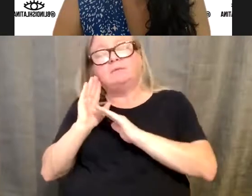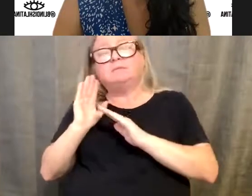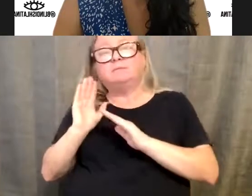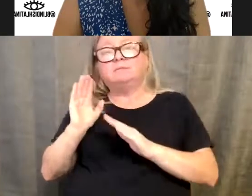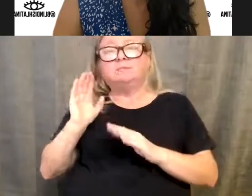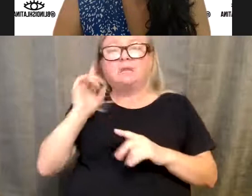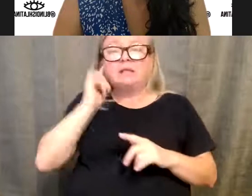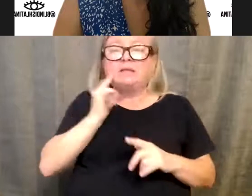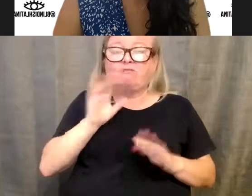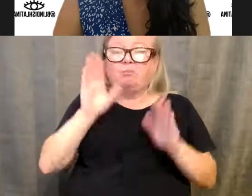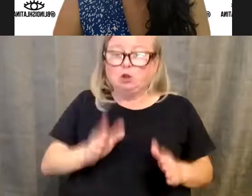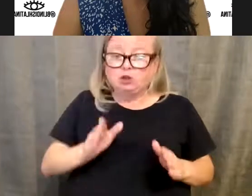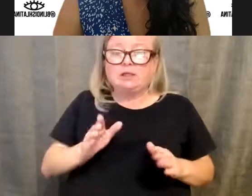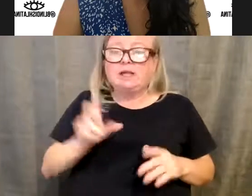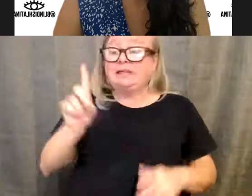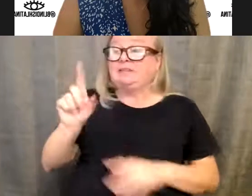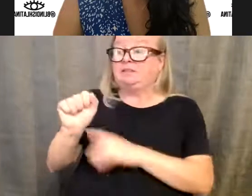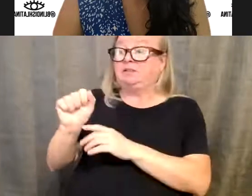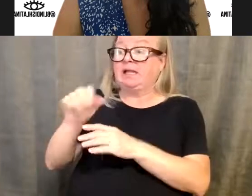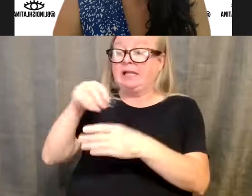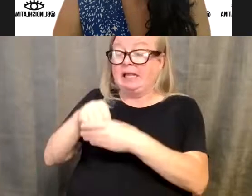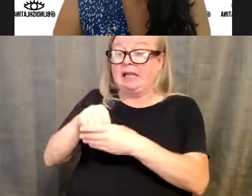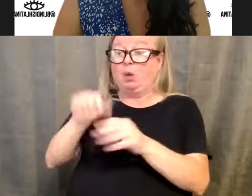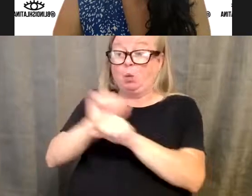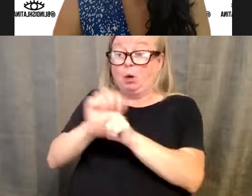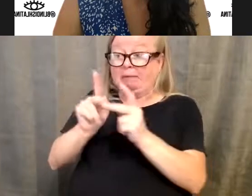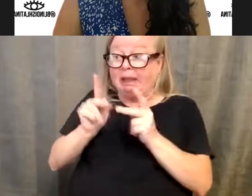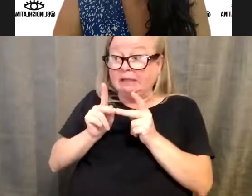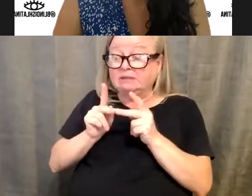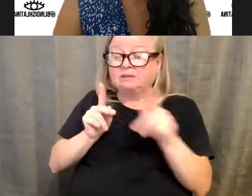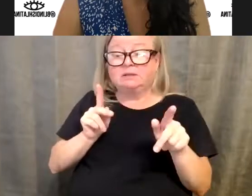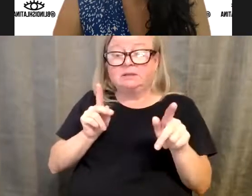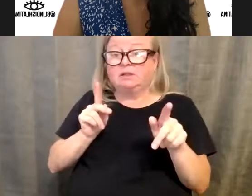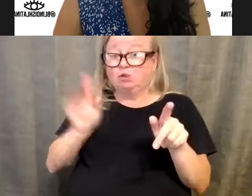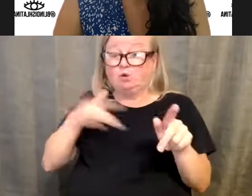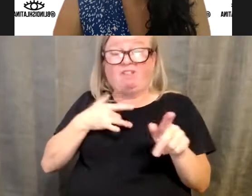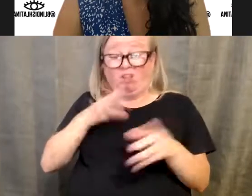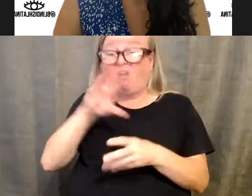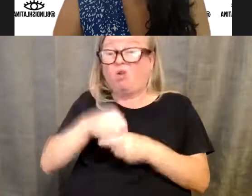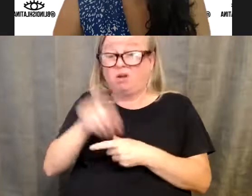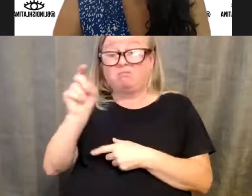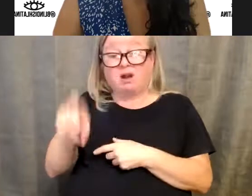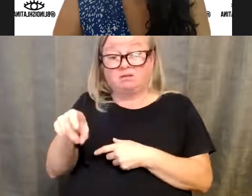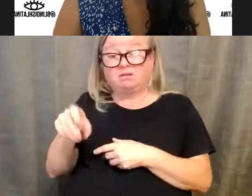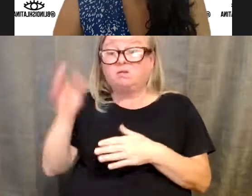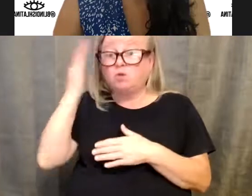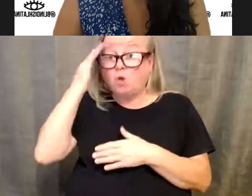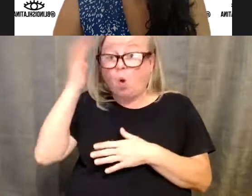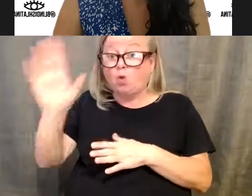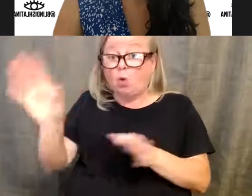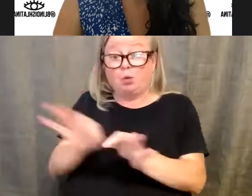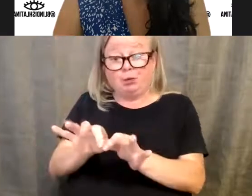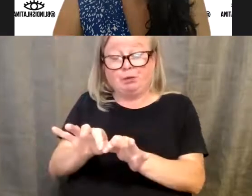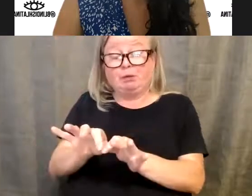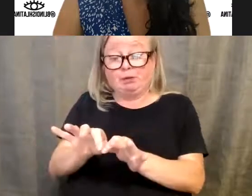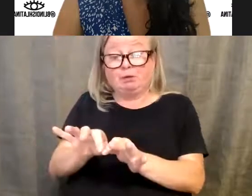important to be in a workplace where you feel like you are going to be included. So know your worth and aim